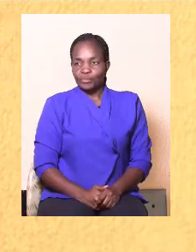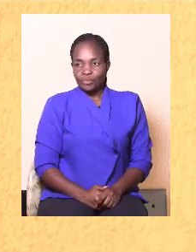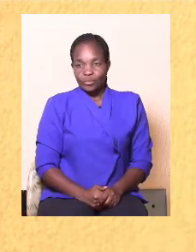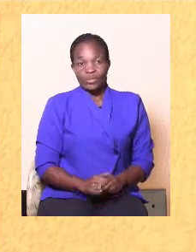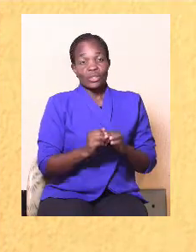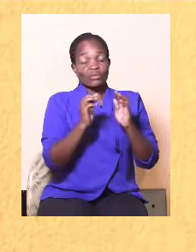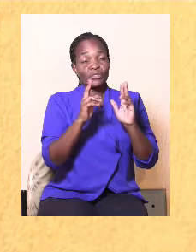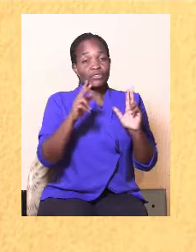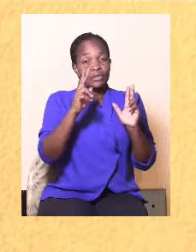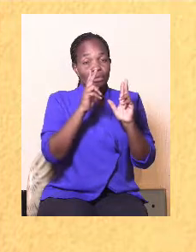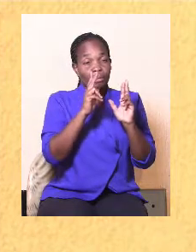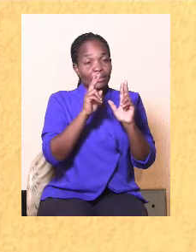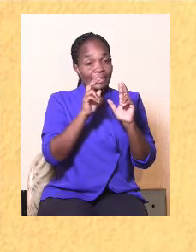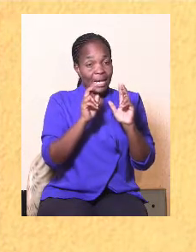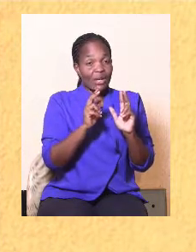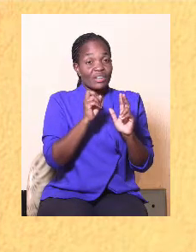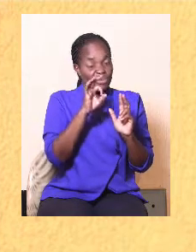qualify to start